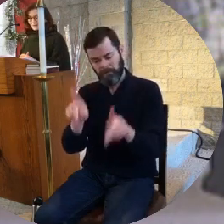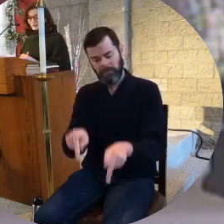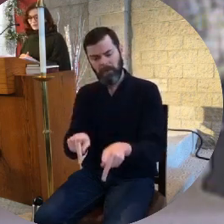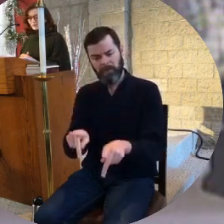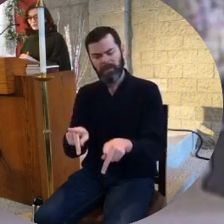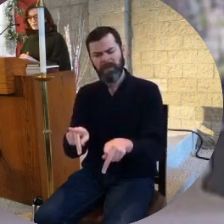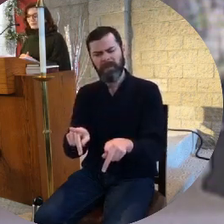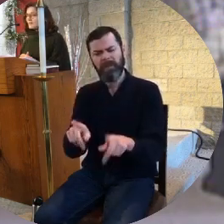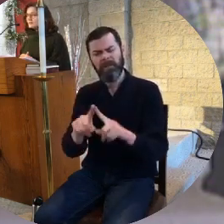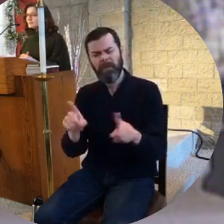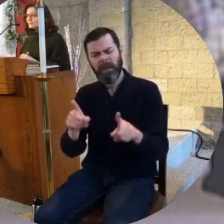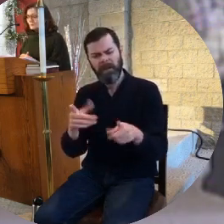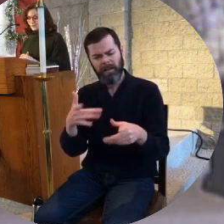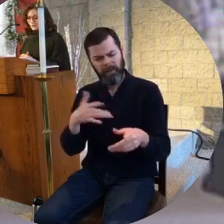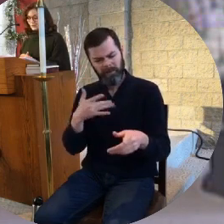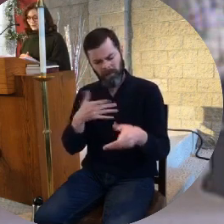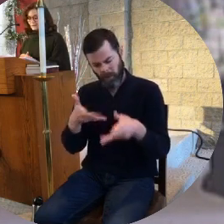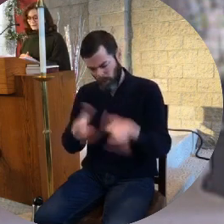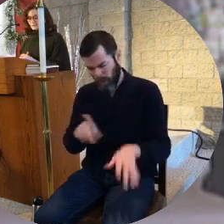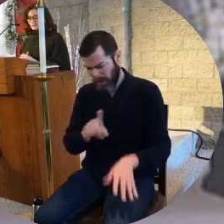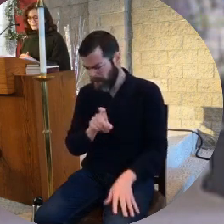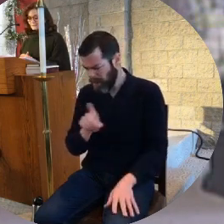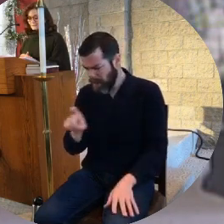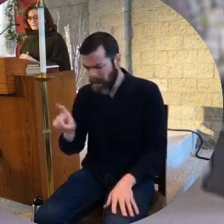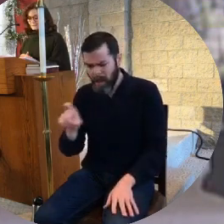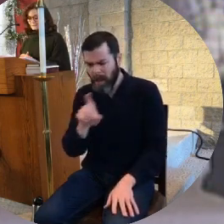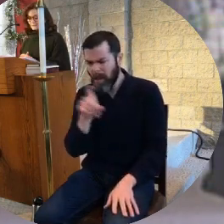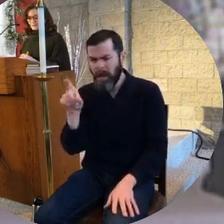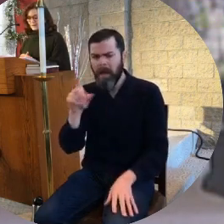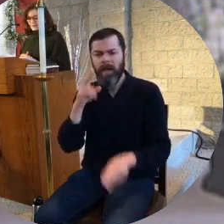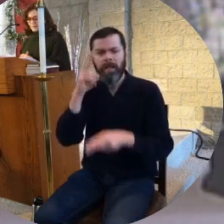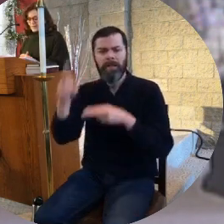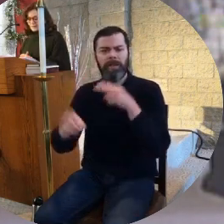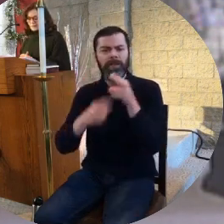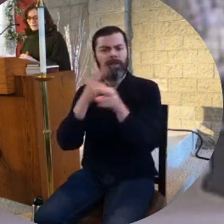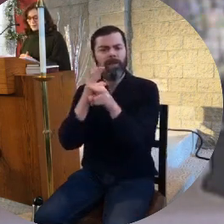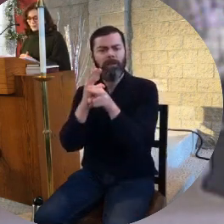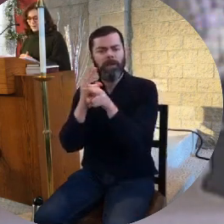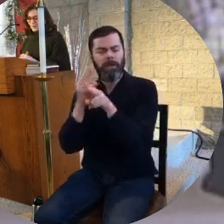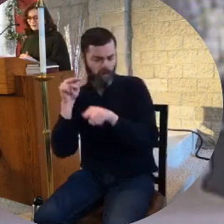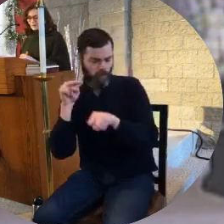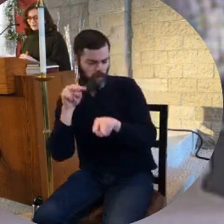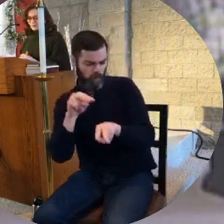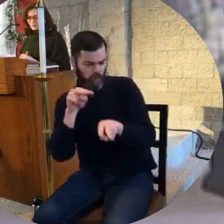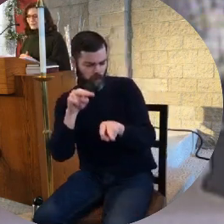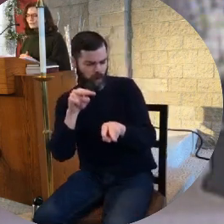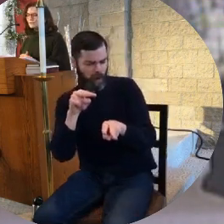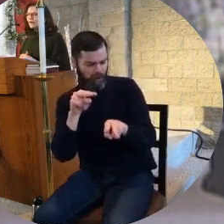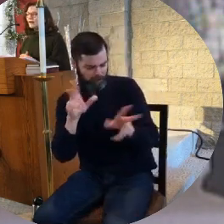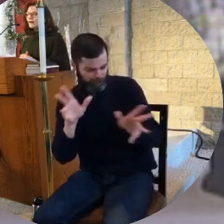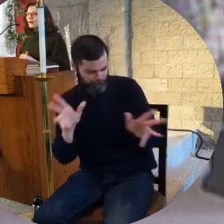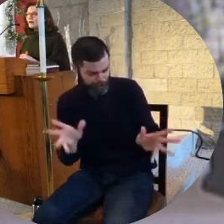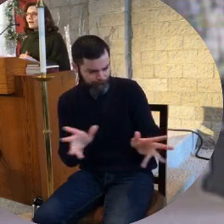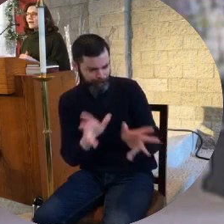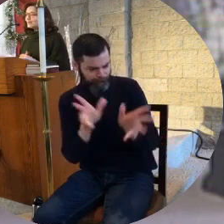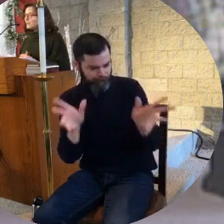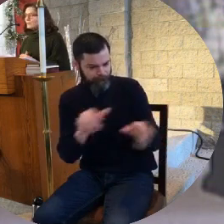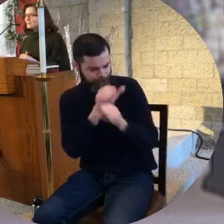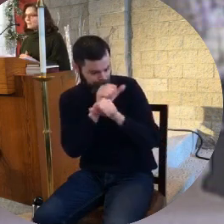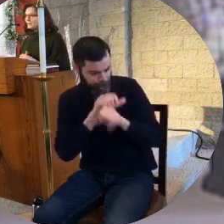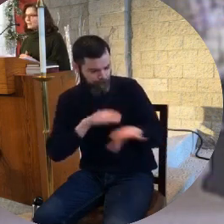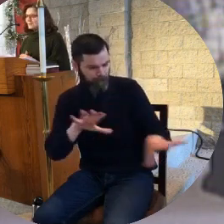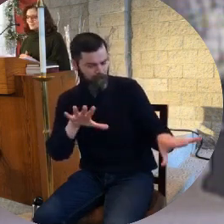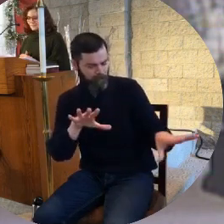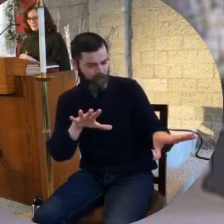Yet the universe blesses your wandering and is anxiously preparing for your return at a